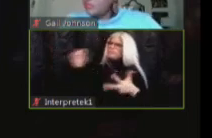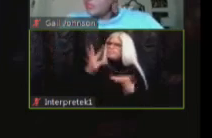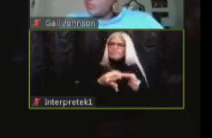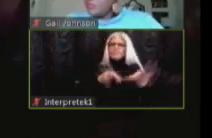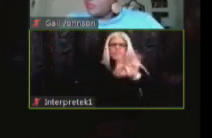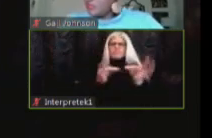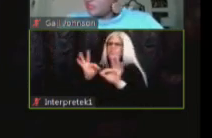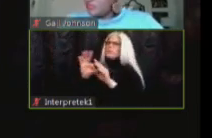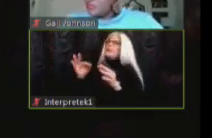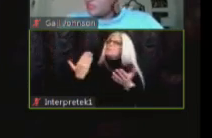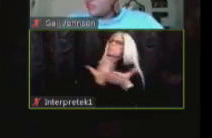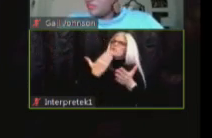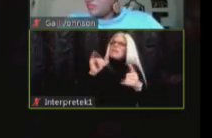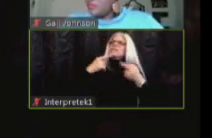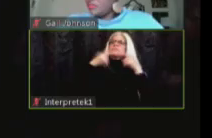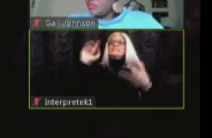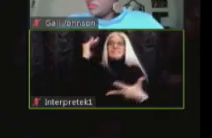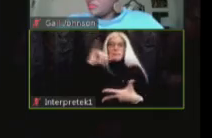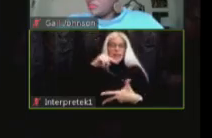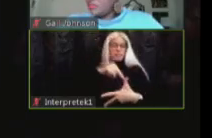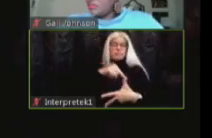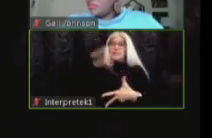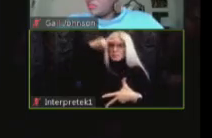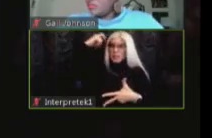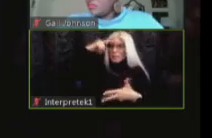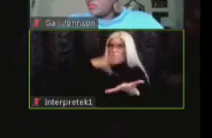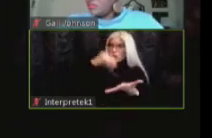seems like summer learning would be the